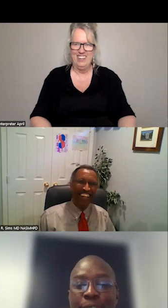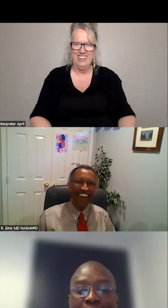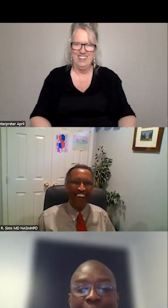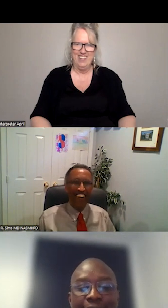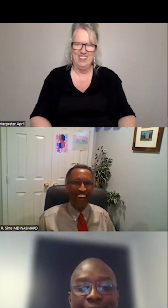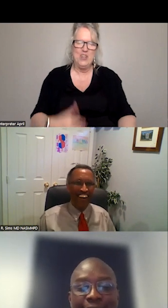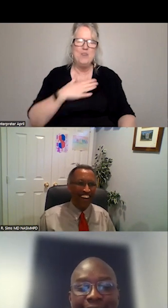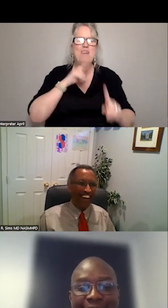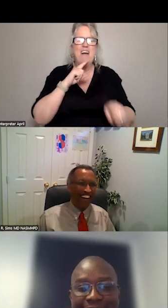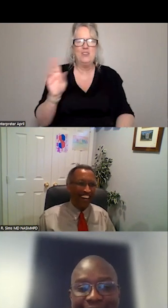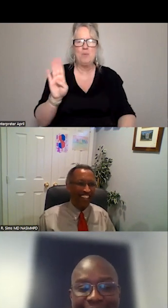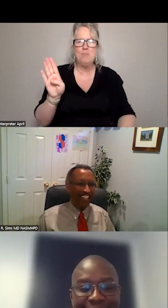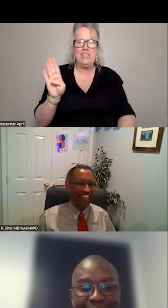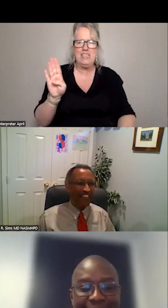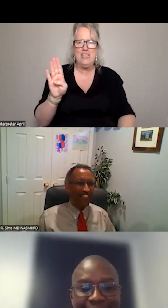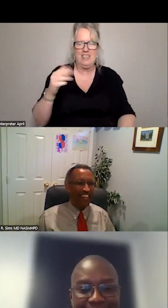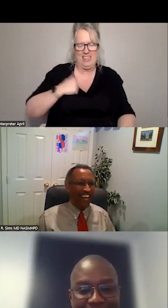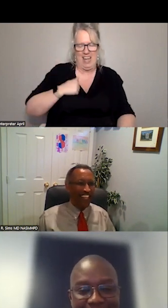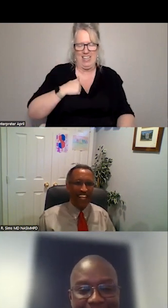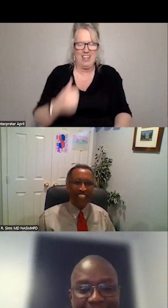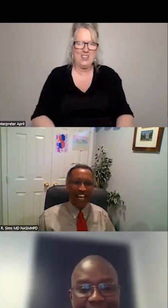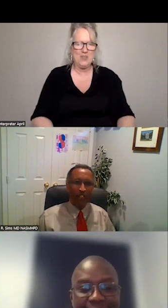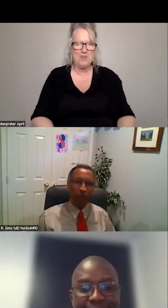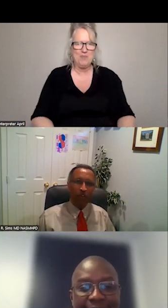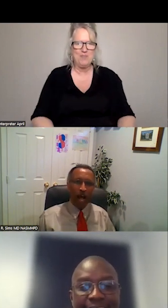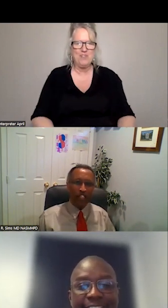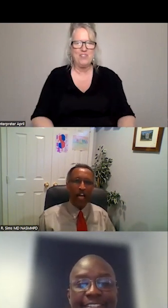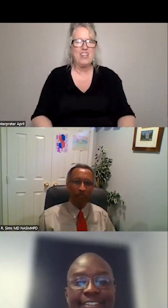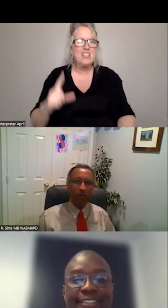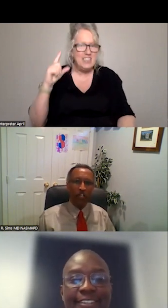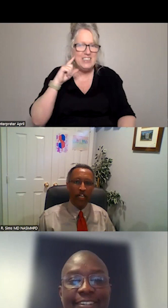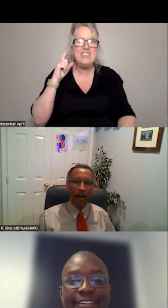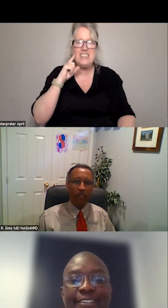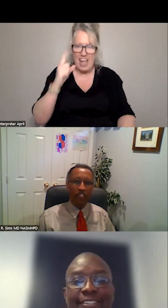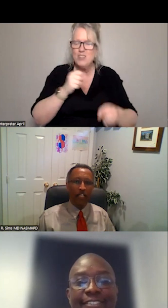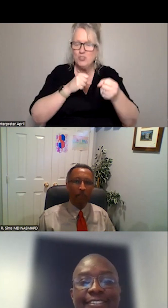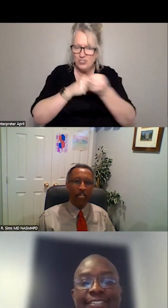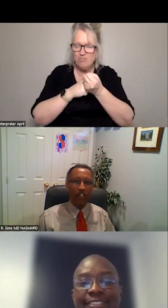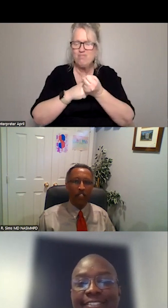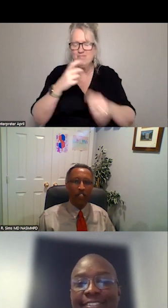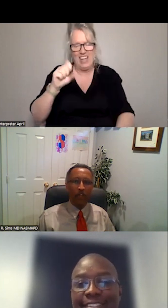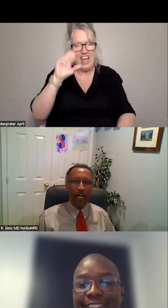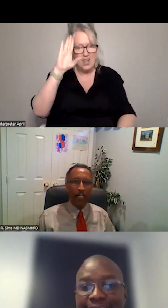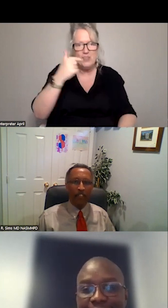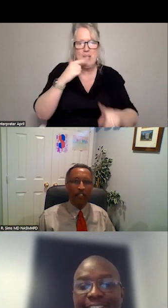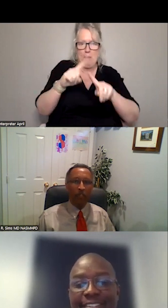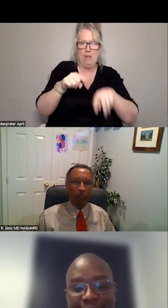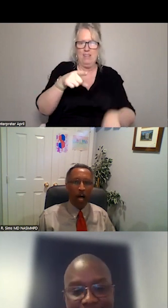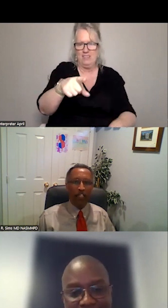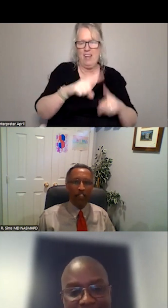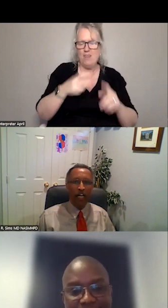answer is B, Canada. Okay. And it sounds pretty rock solid for you. And I would say that based on the trivia hot